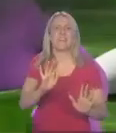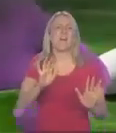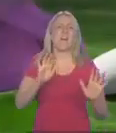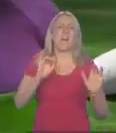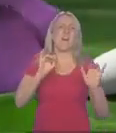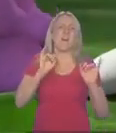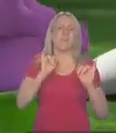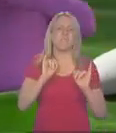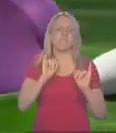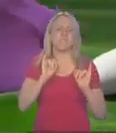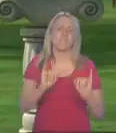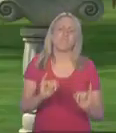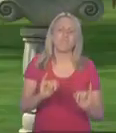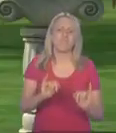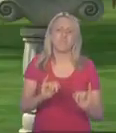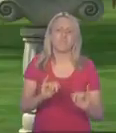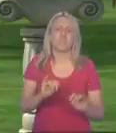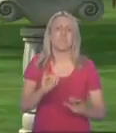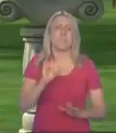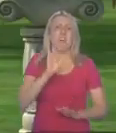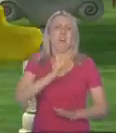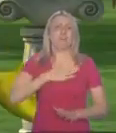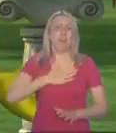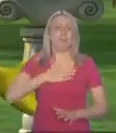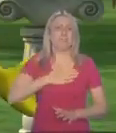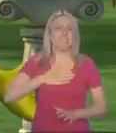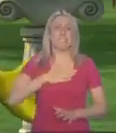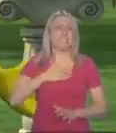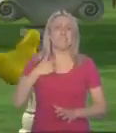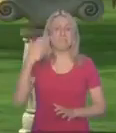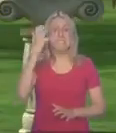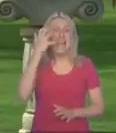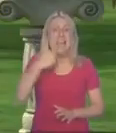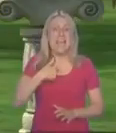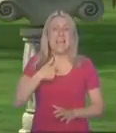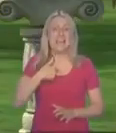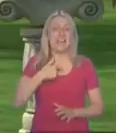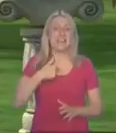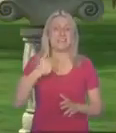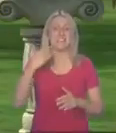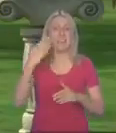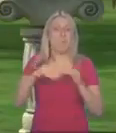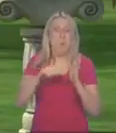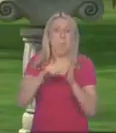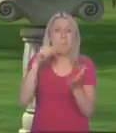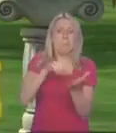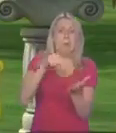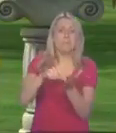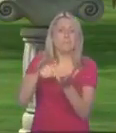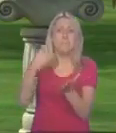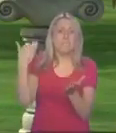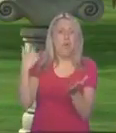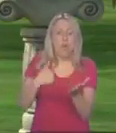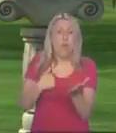Oh, bother. Oh, I'm sorry, Pie, but it was an honest mistake. I don't think I've ever had any problems with pressing